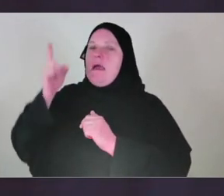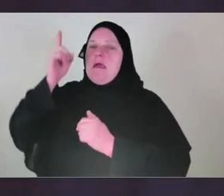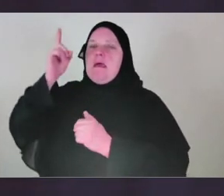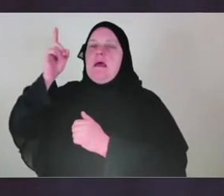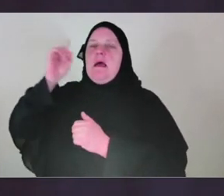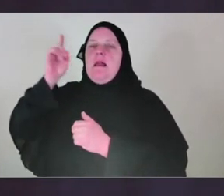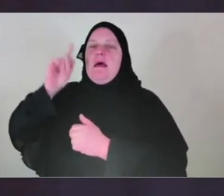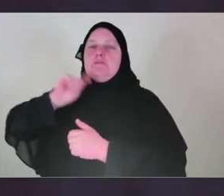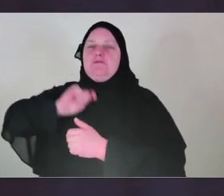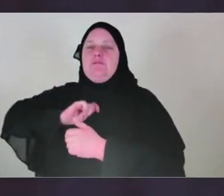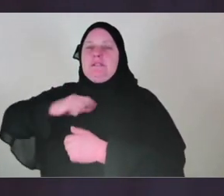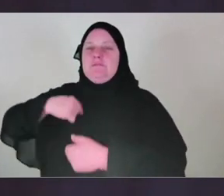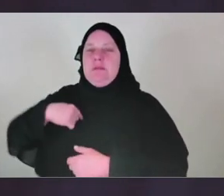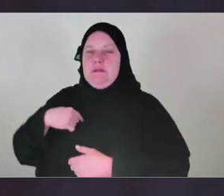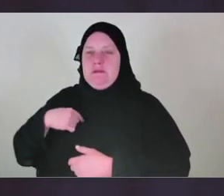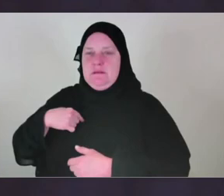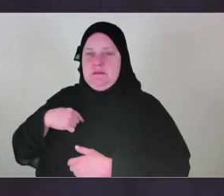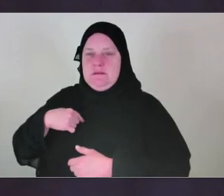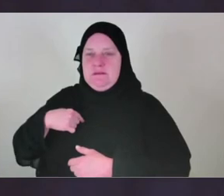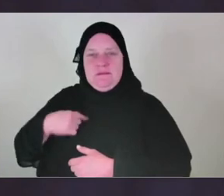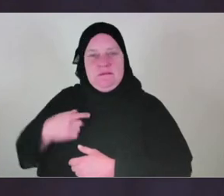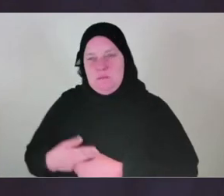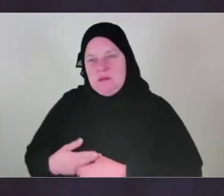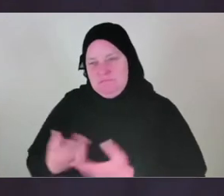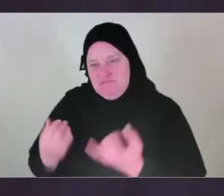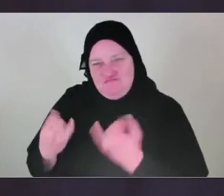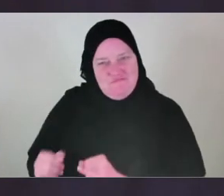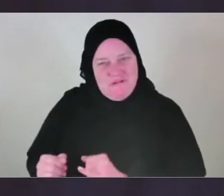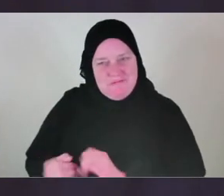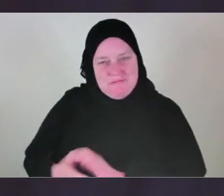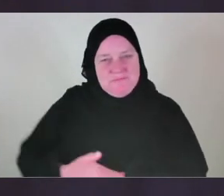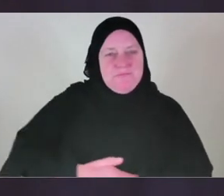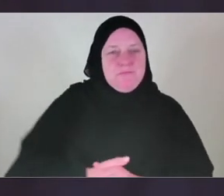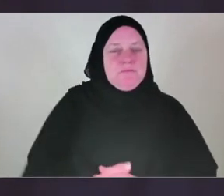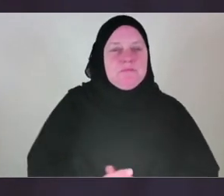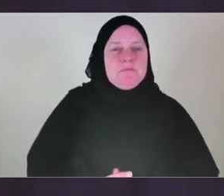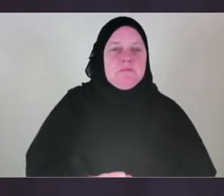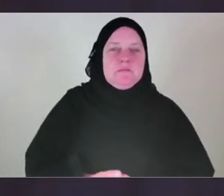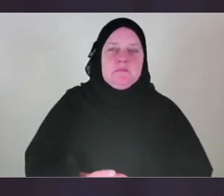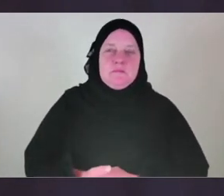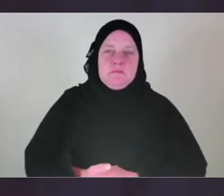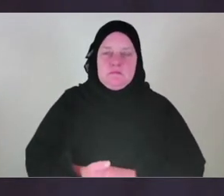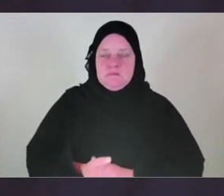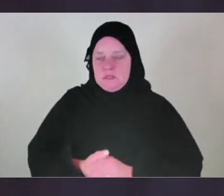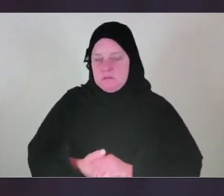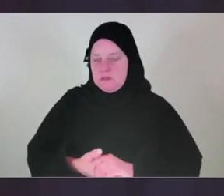of them called Na'udhu Billah? You know, with these titles that they gave themselves.